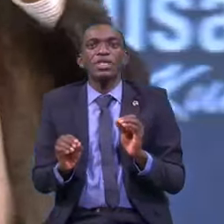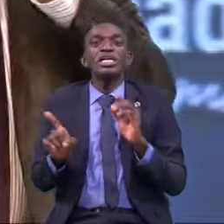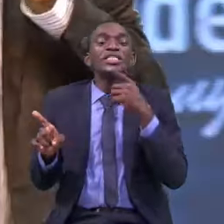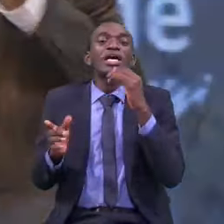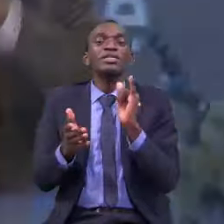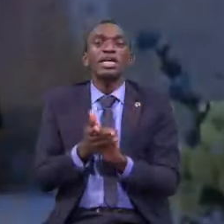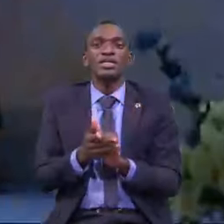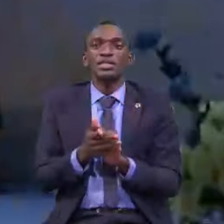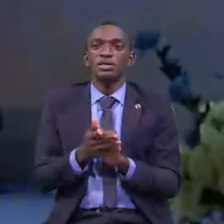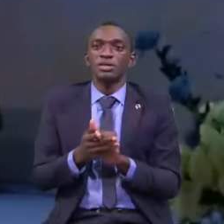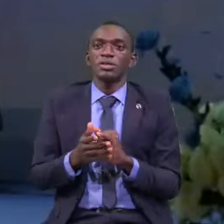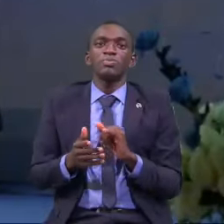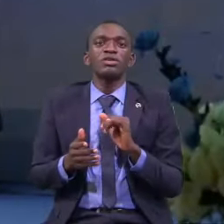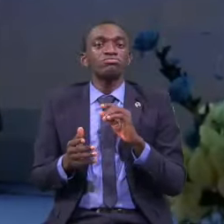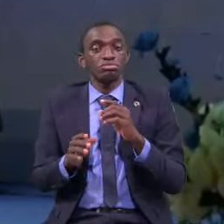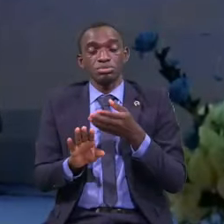single touch came.